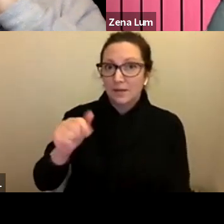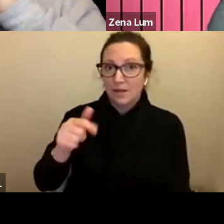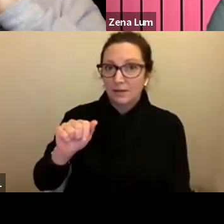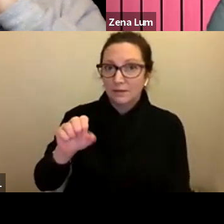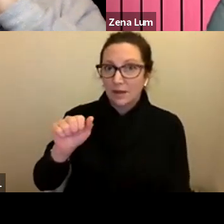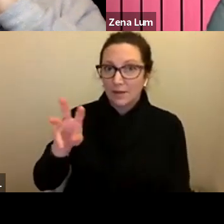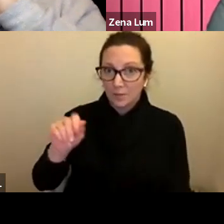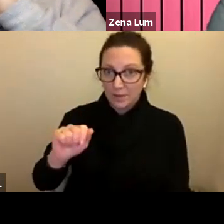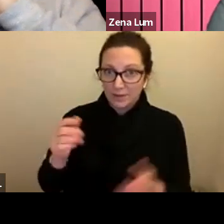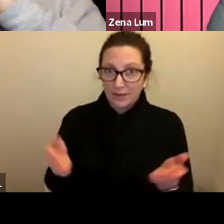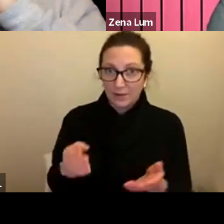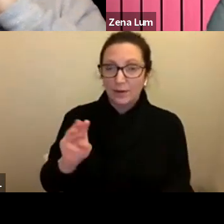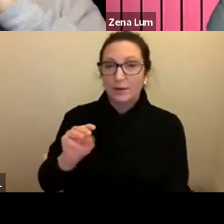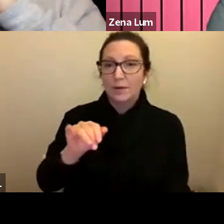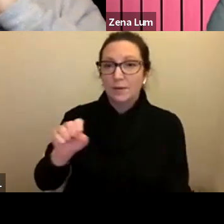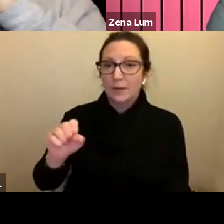Ms. Skerrit,